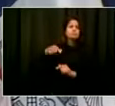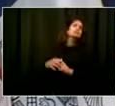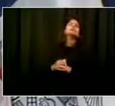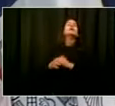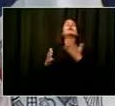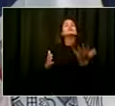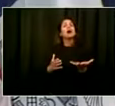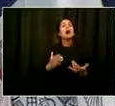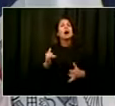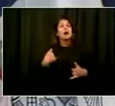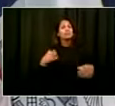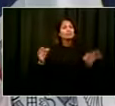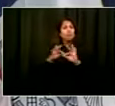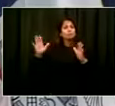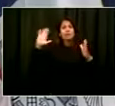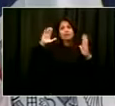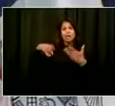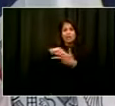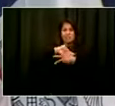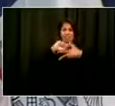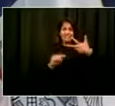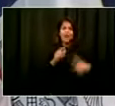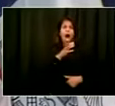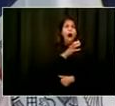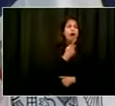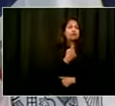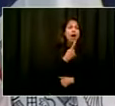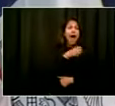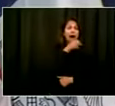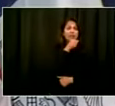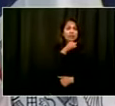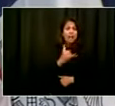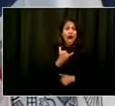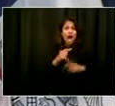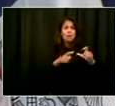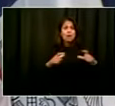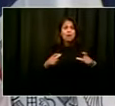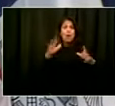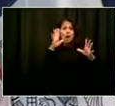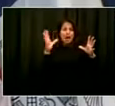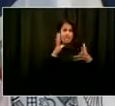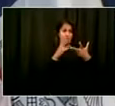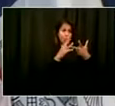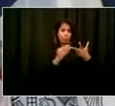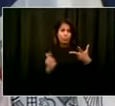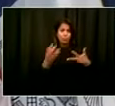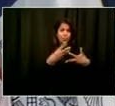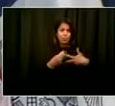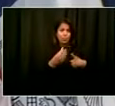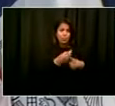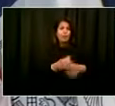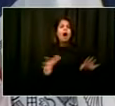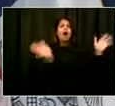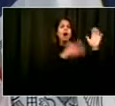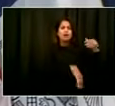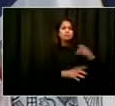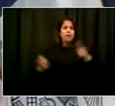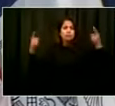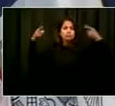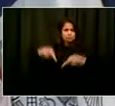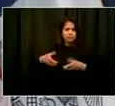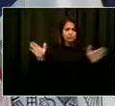even another level of confusion, and then we're going to clear the slate and start over and put out the data on what we think is the most